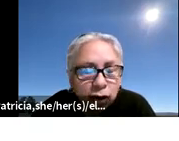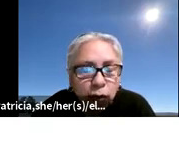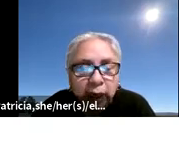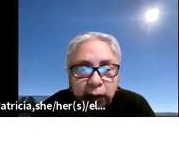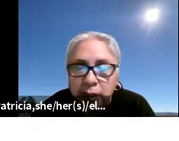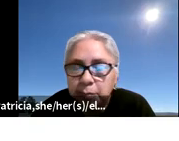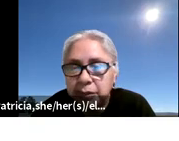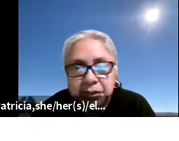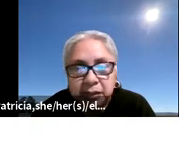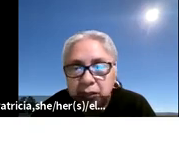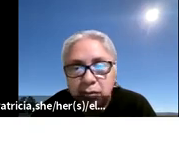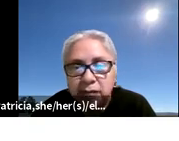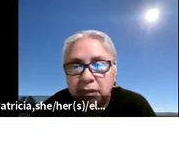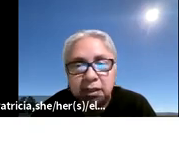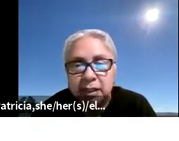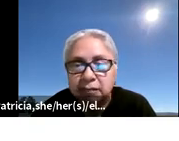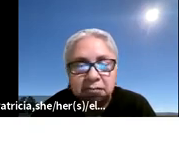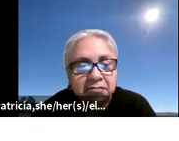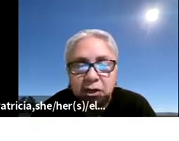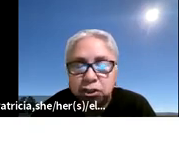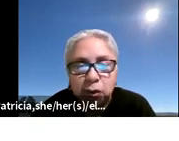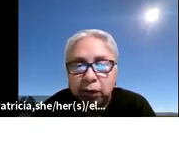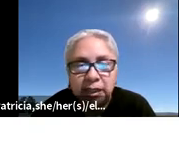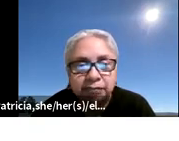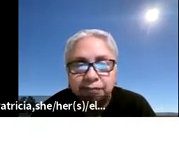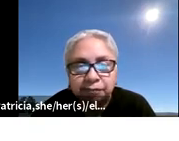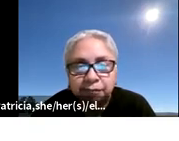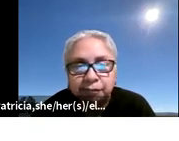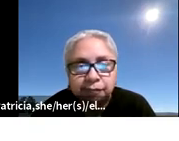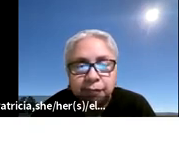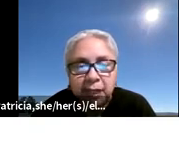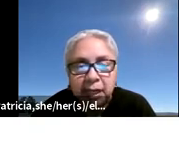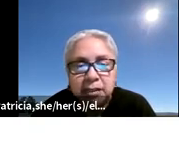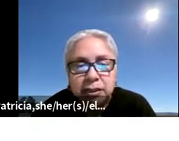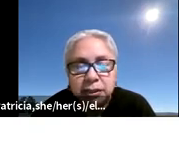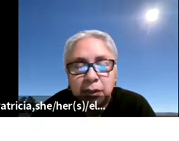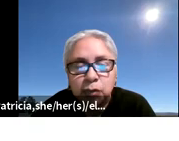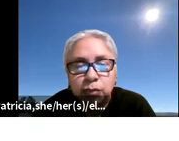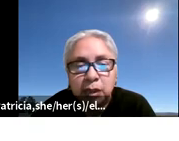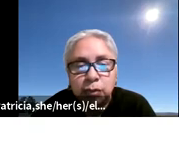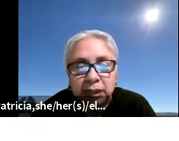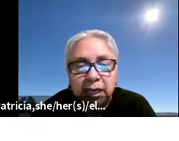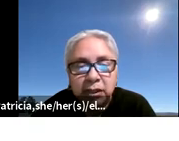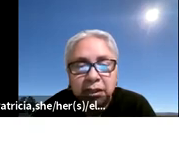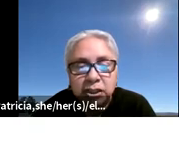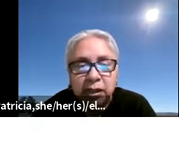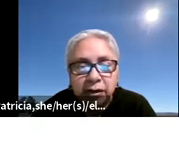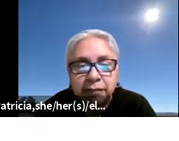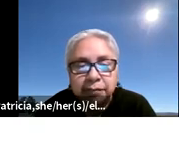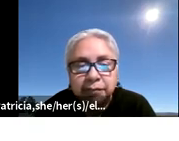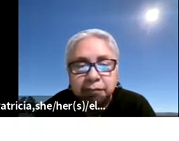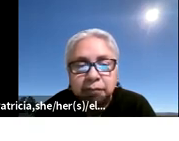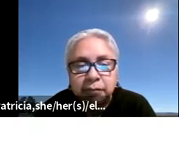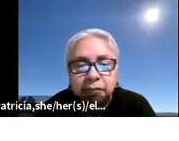is no way one person can know everything. There's no way. And so relying on each